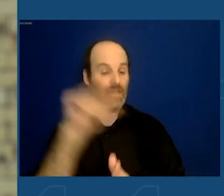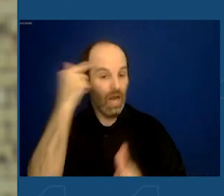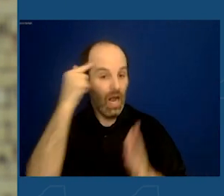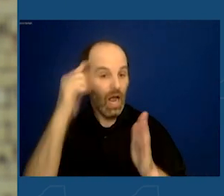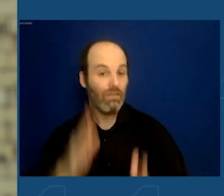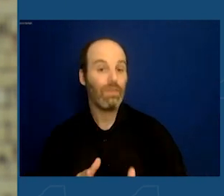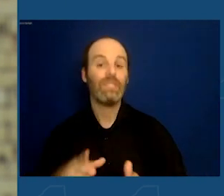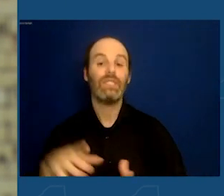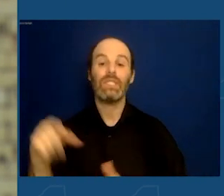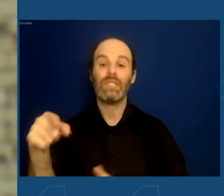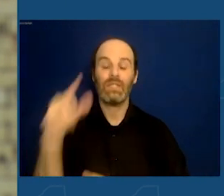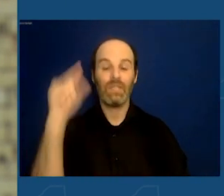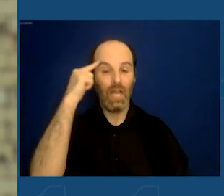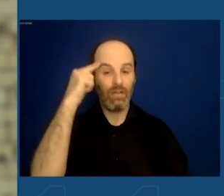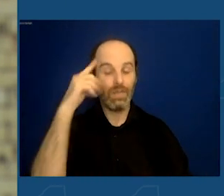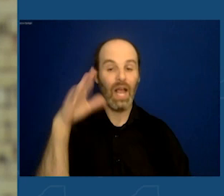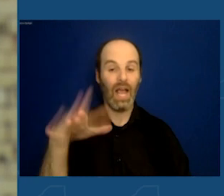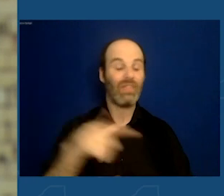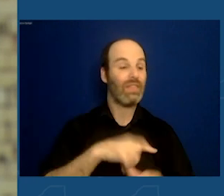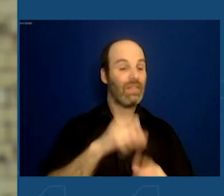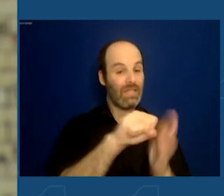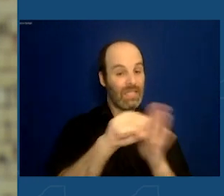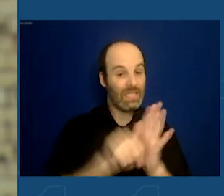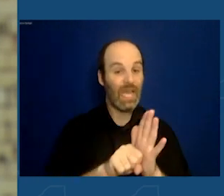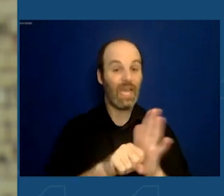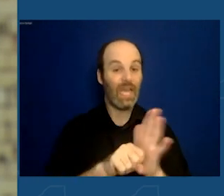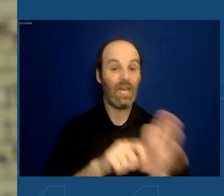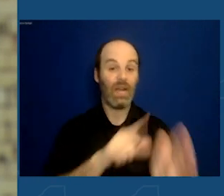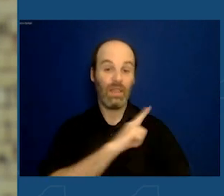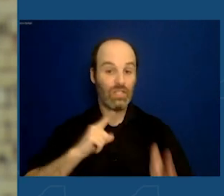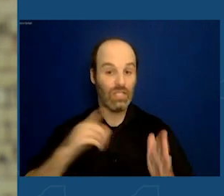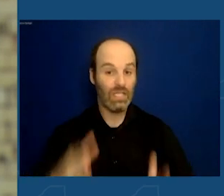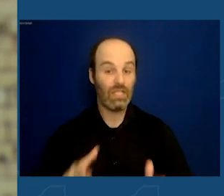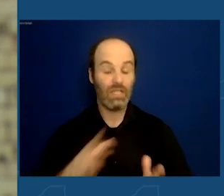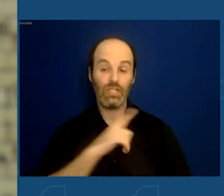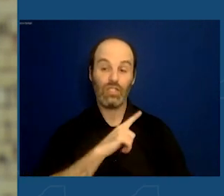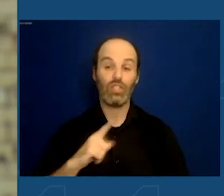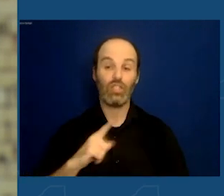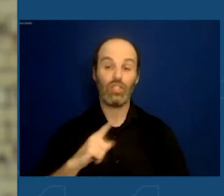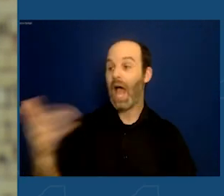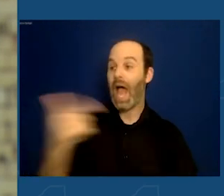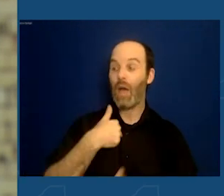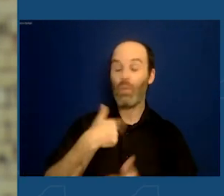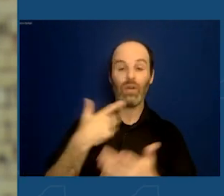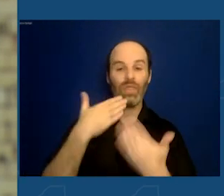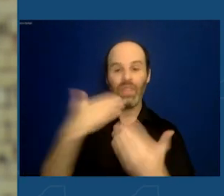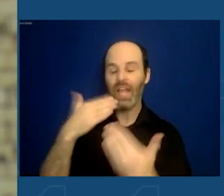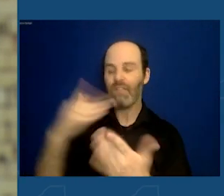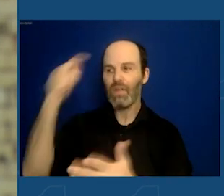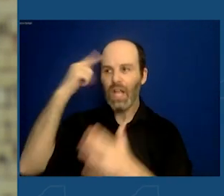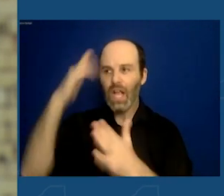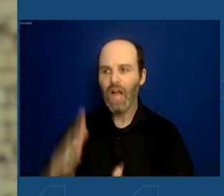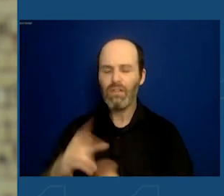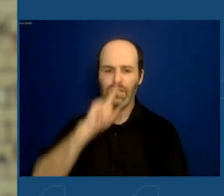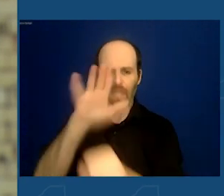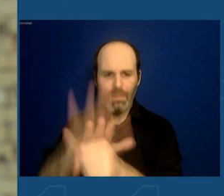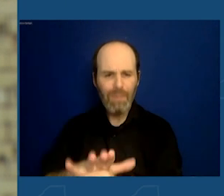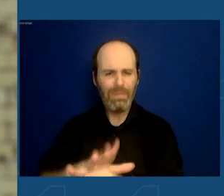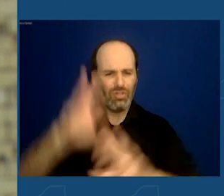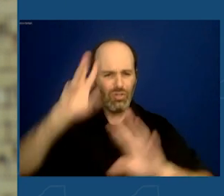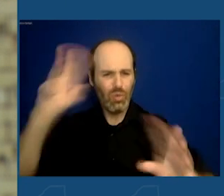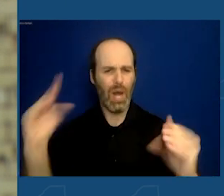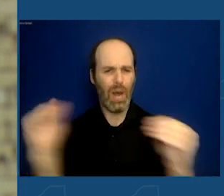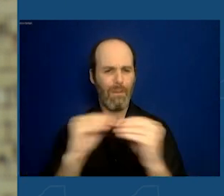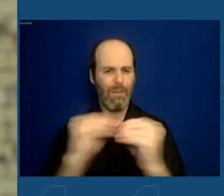And that is why we are so grateful for the governor's commitment to creating more housing opportunities.